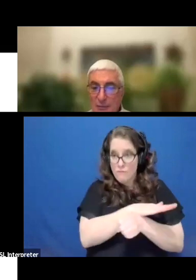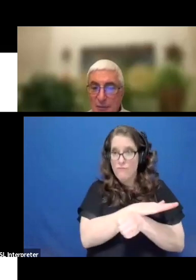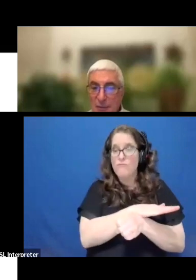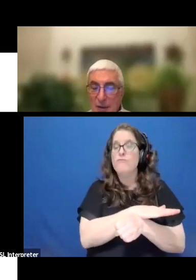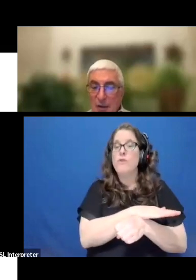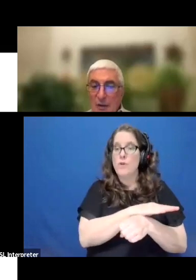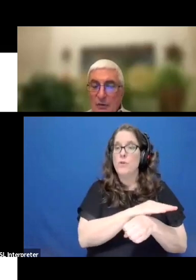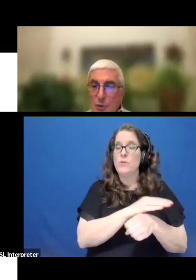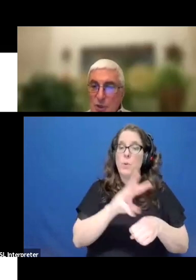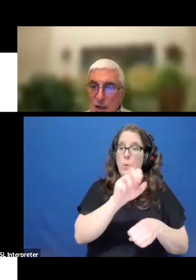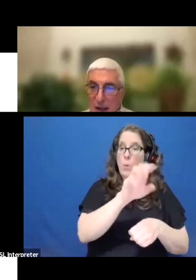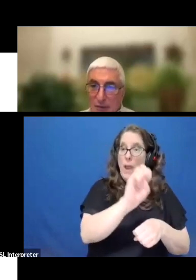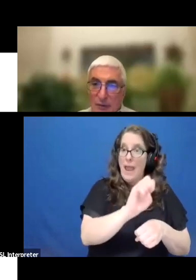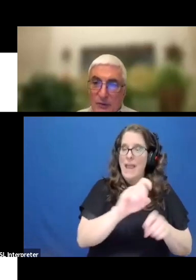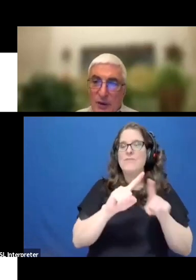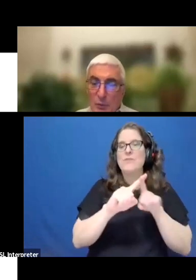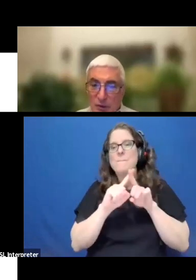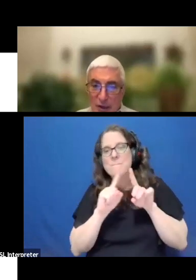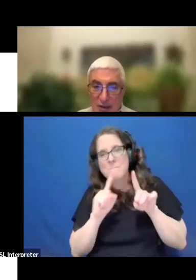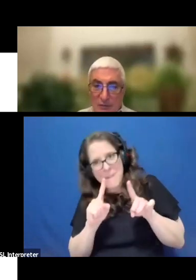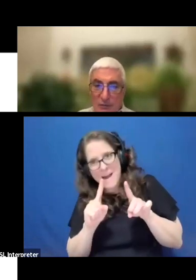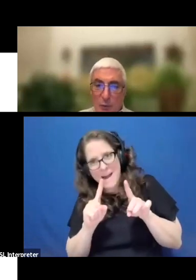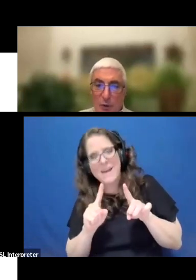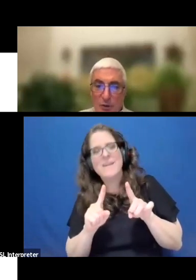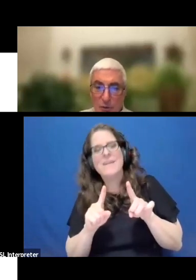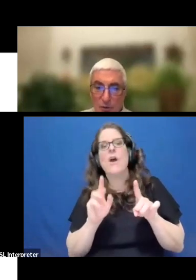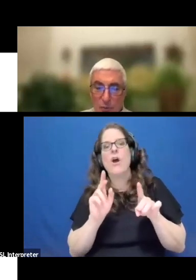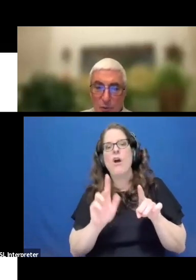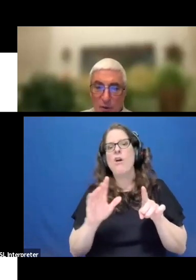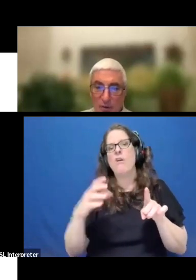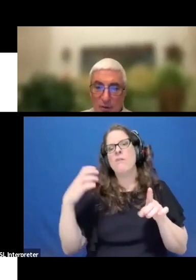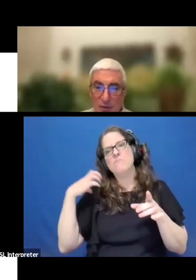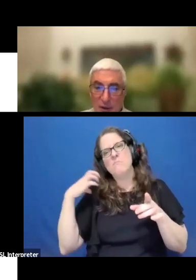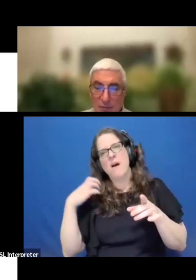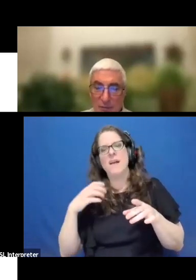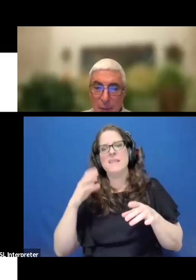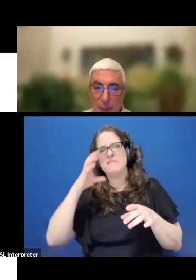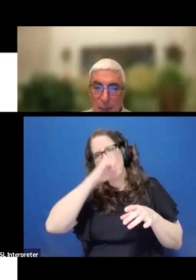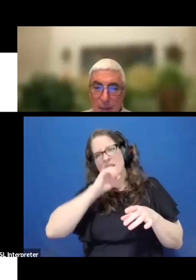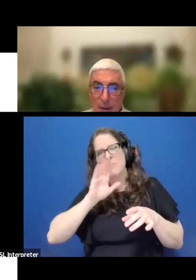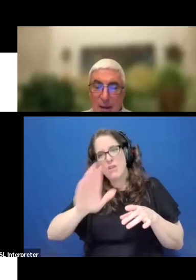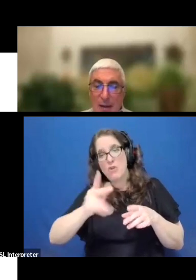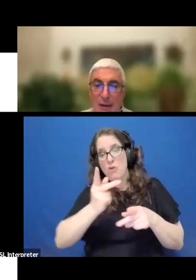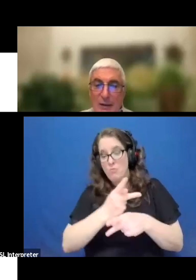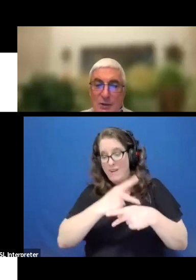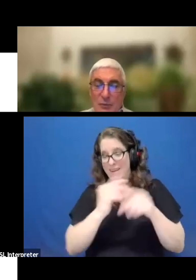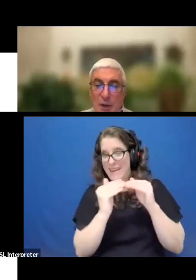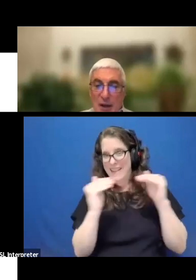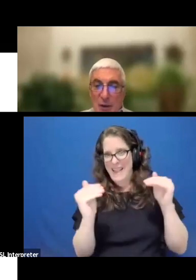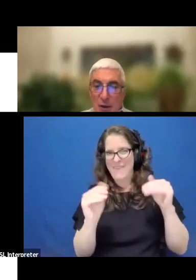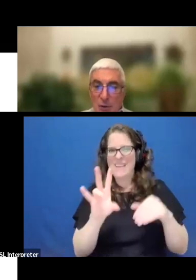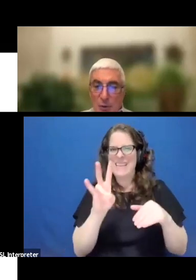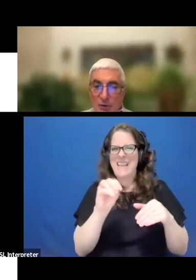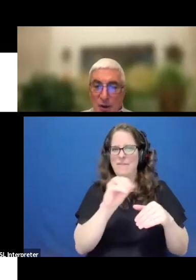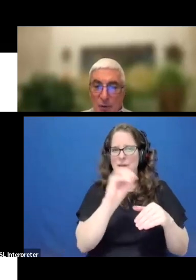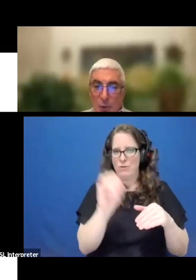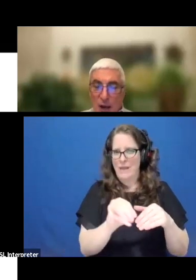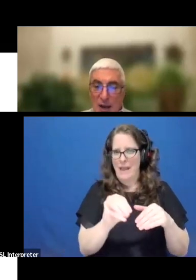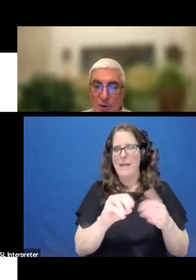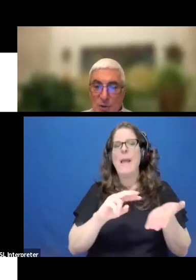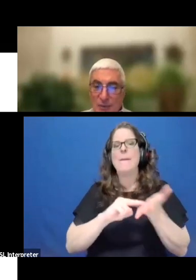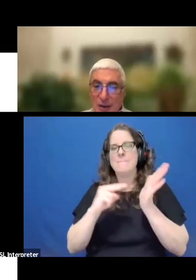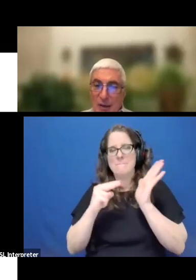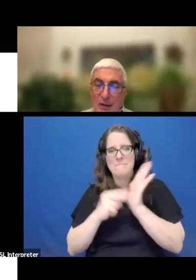70%. So she has a subsidy for reduced productivity. She's paid 100%